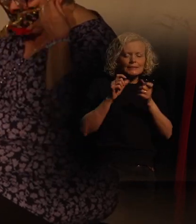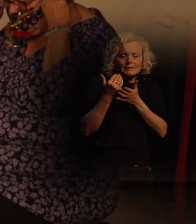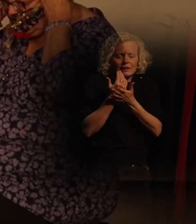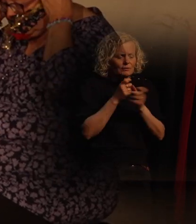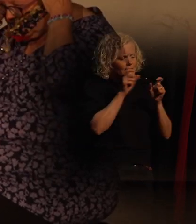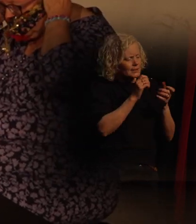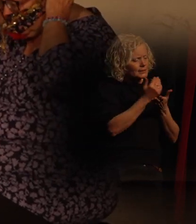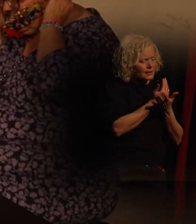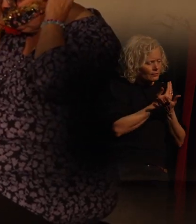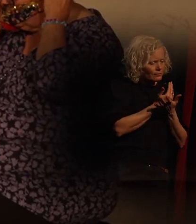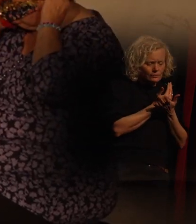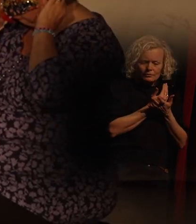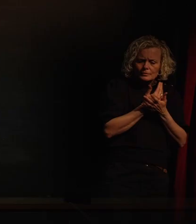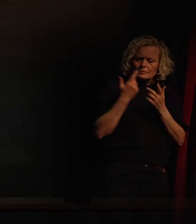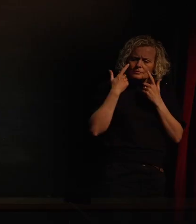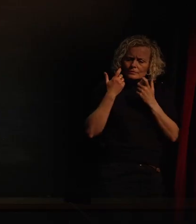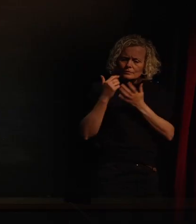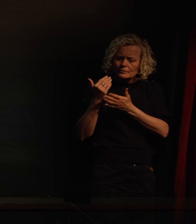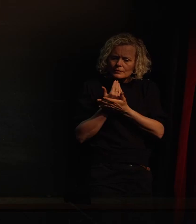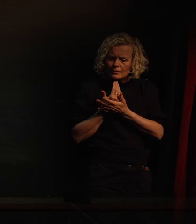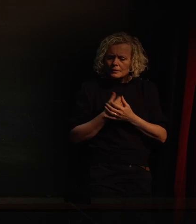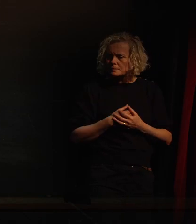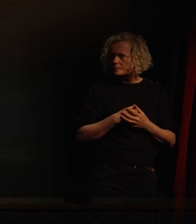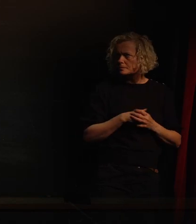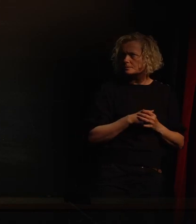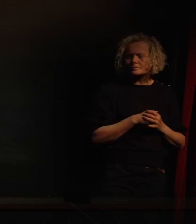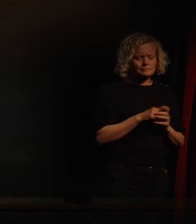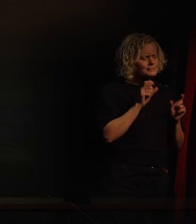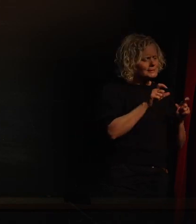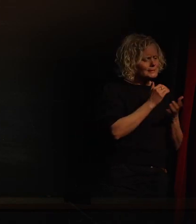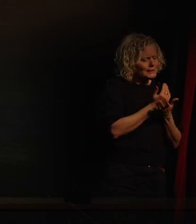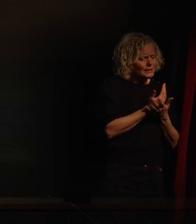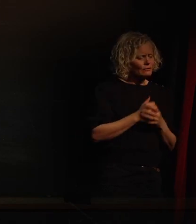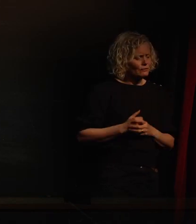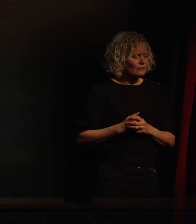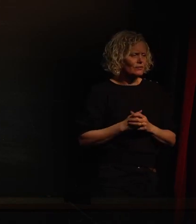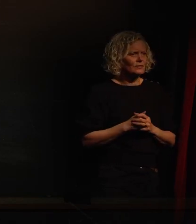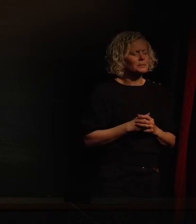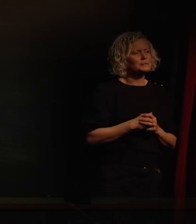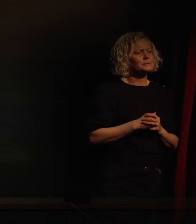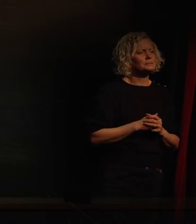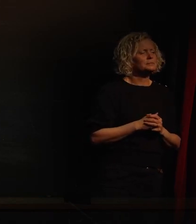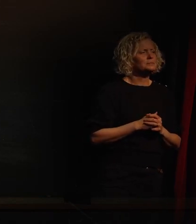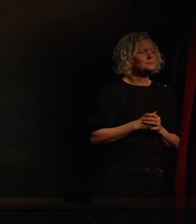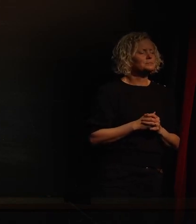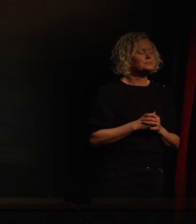Stay safe. One for you. There we go. Everyone stay safe and pretty.